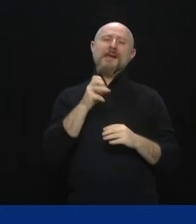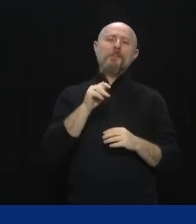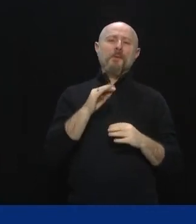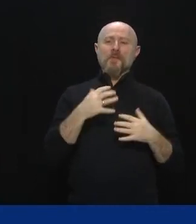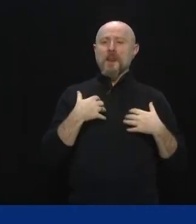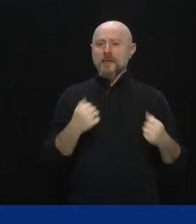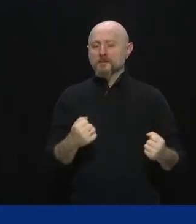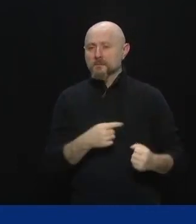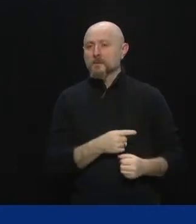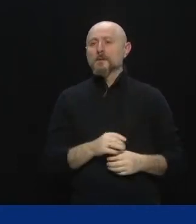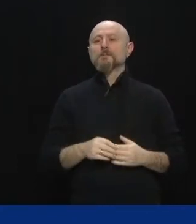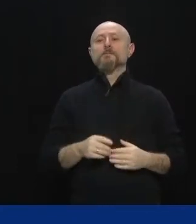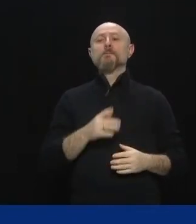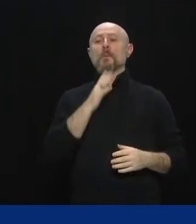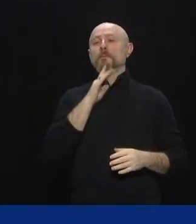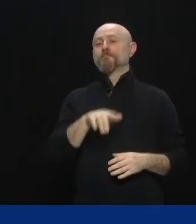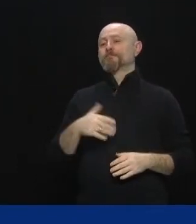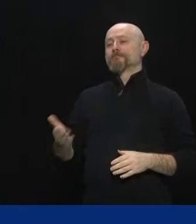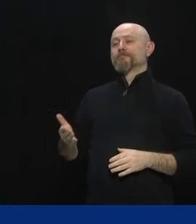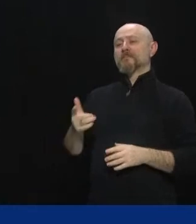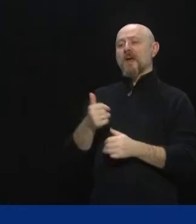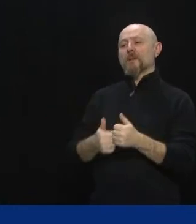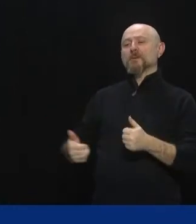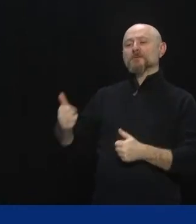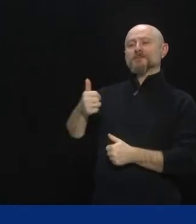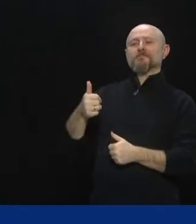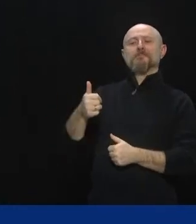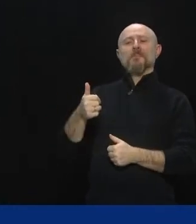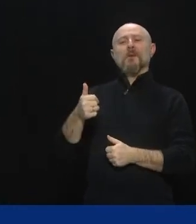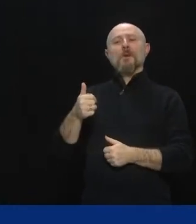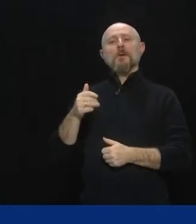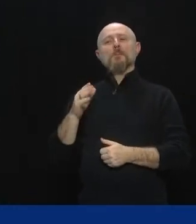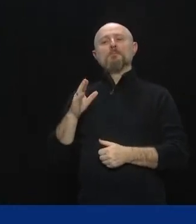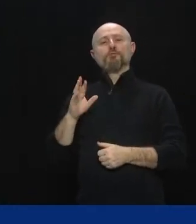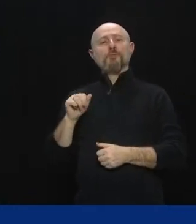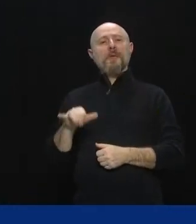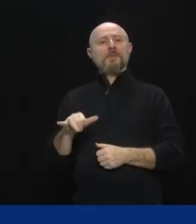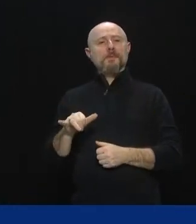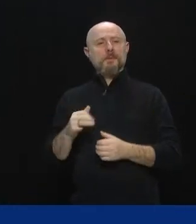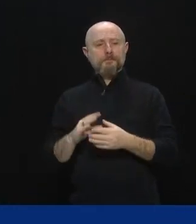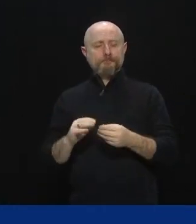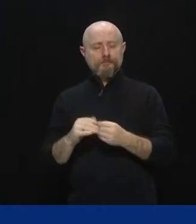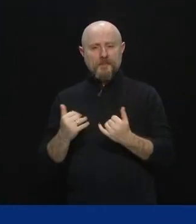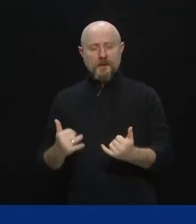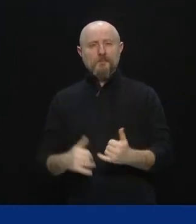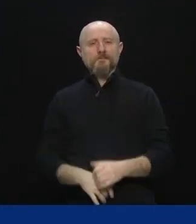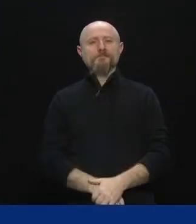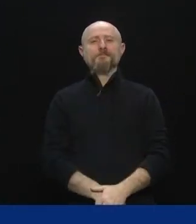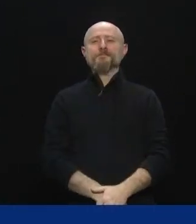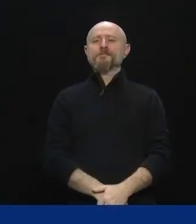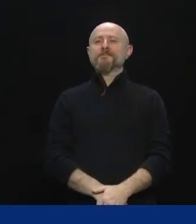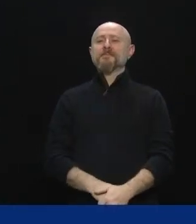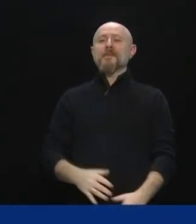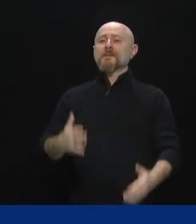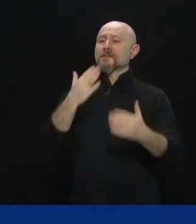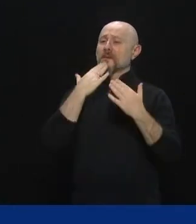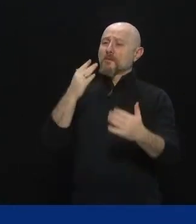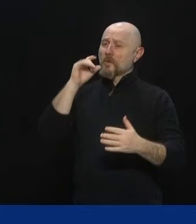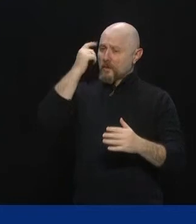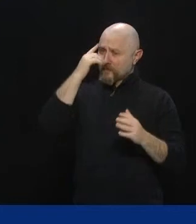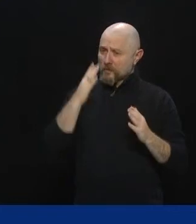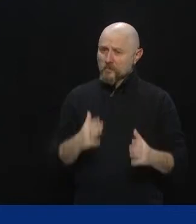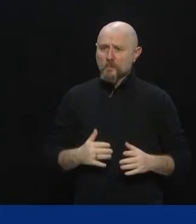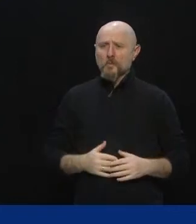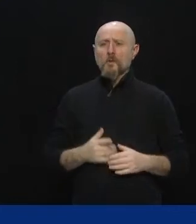turn it over to our Commissioner of Homeland Security and Emergency Services, Jackie Bray. Thank you, Governor. The Office of Emergency Management has